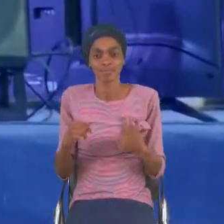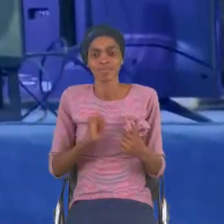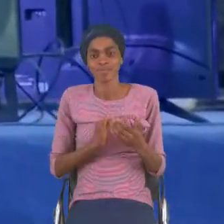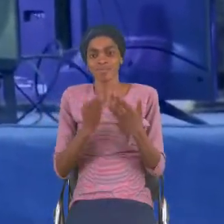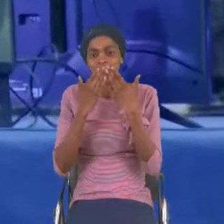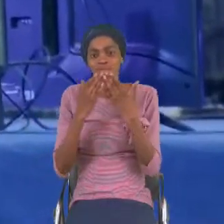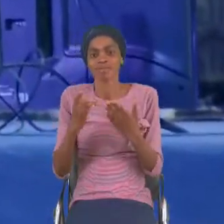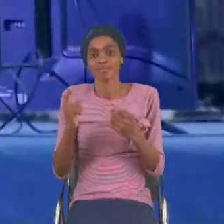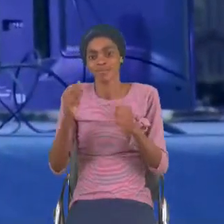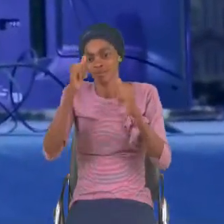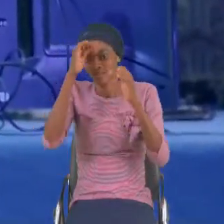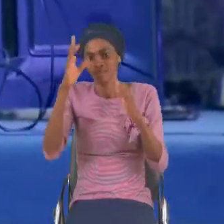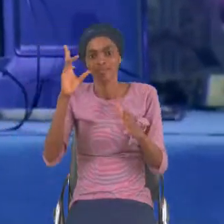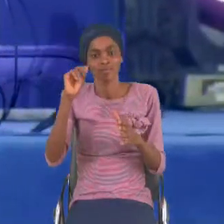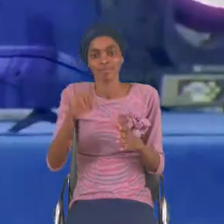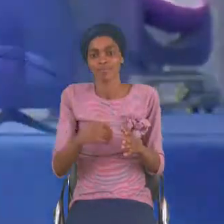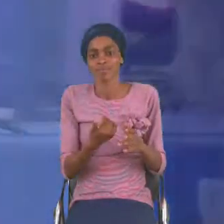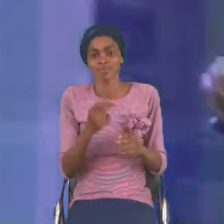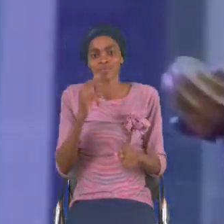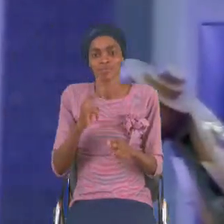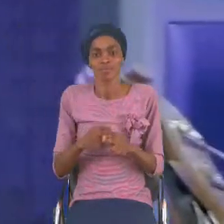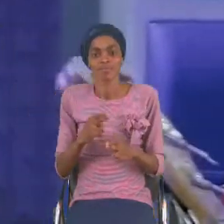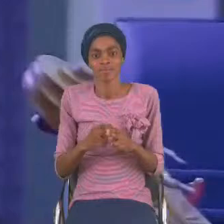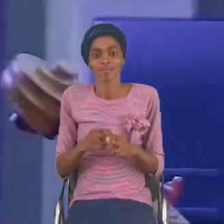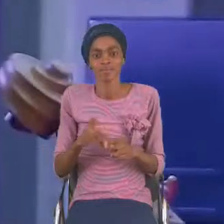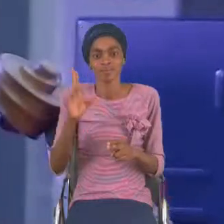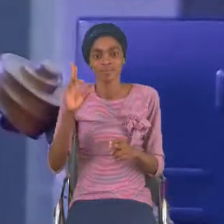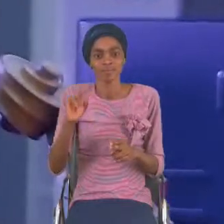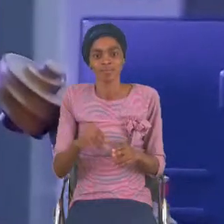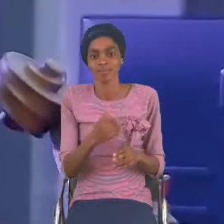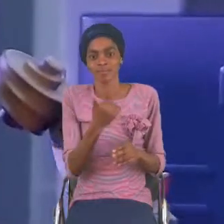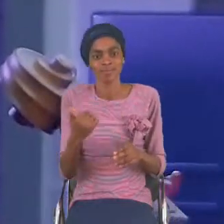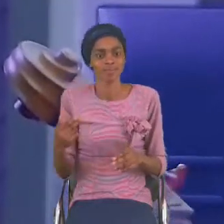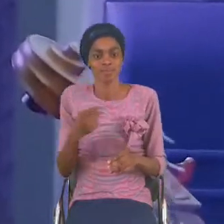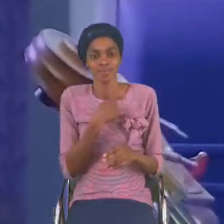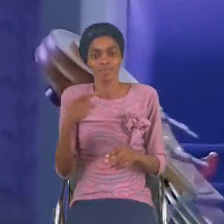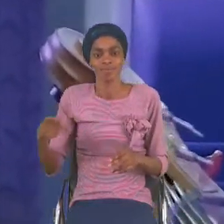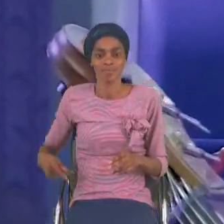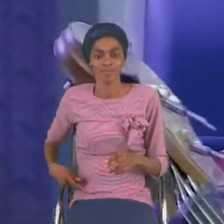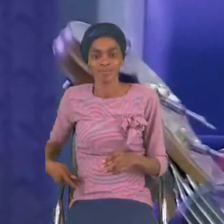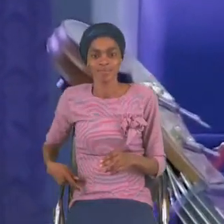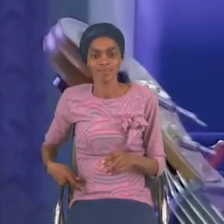No other name, no other personality.